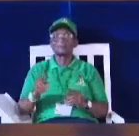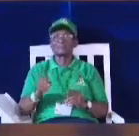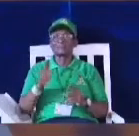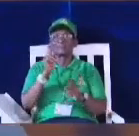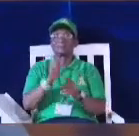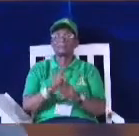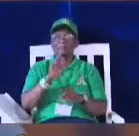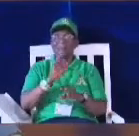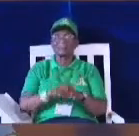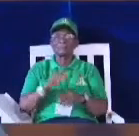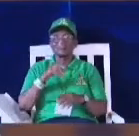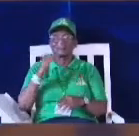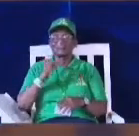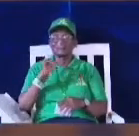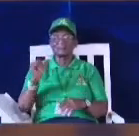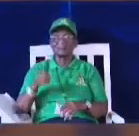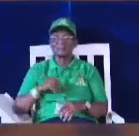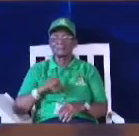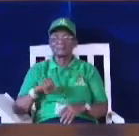And so you will tell your body